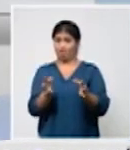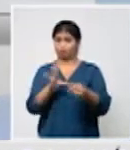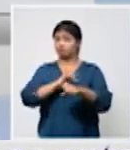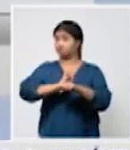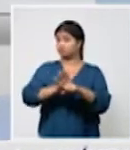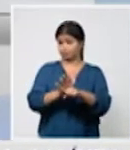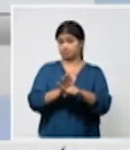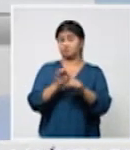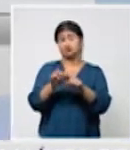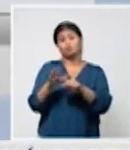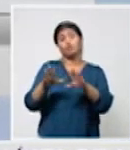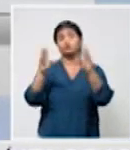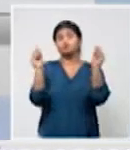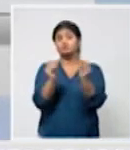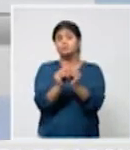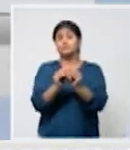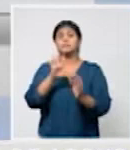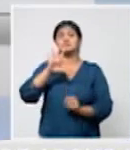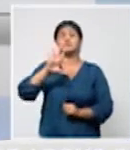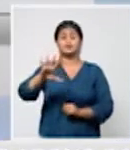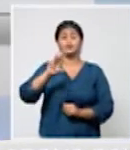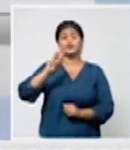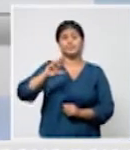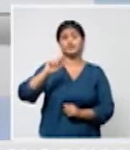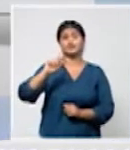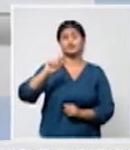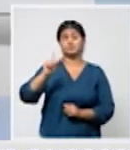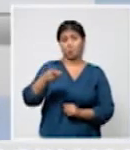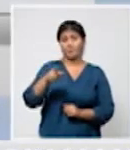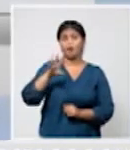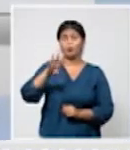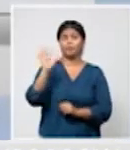8,849,484 cases of COVID-19, representing